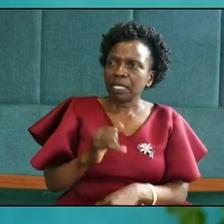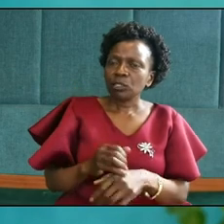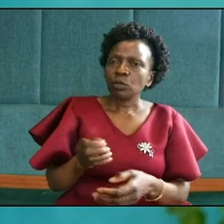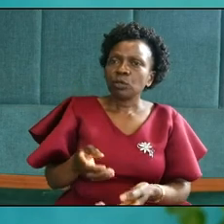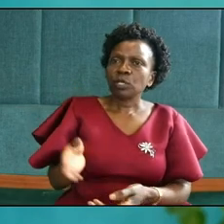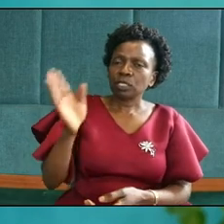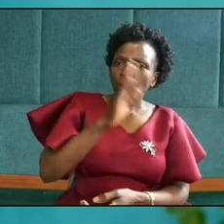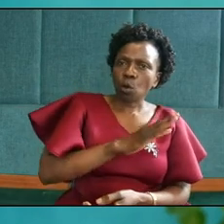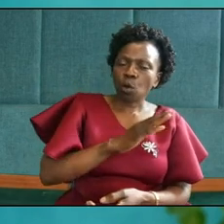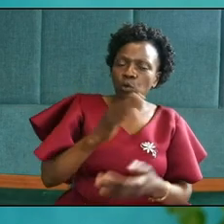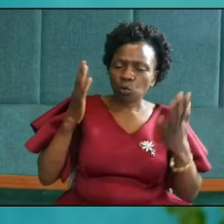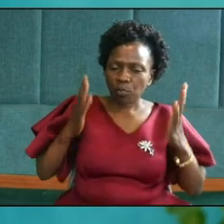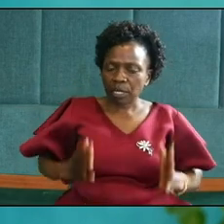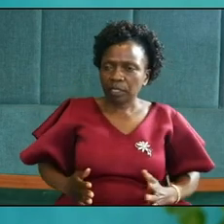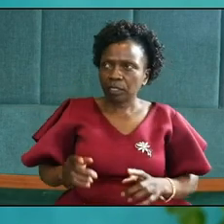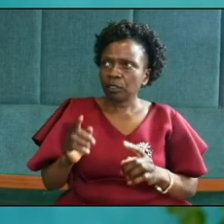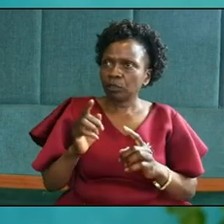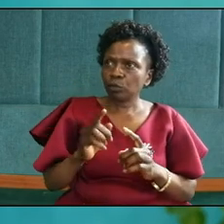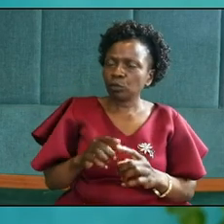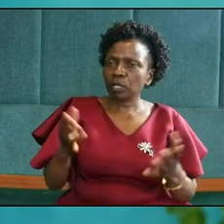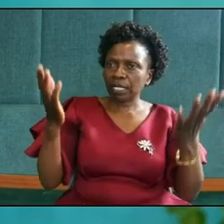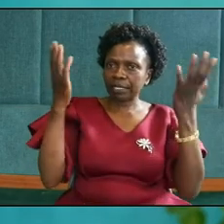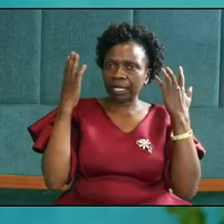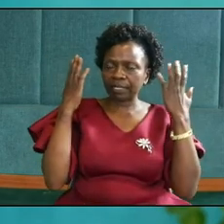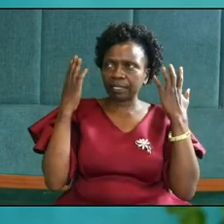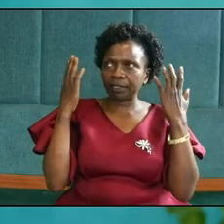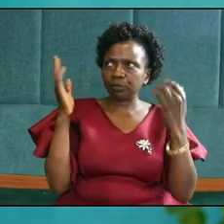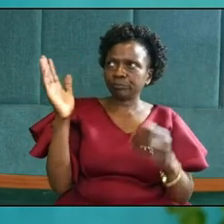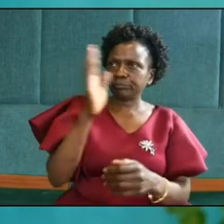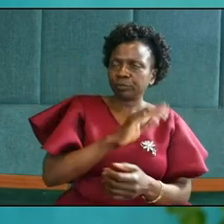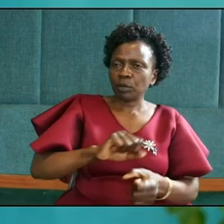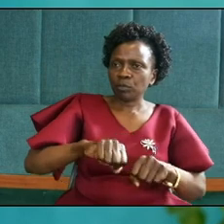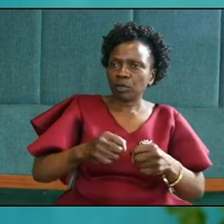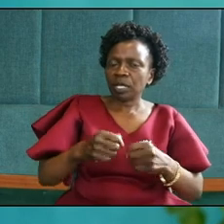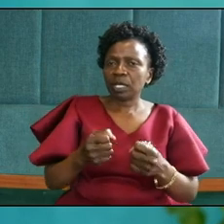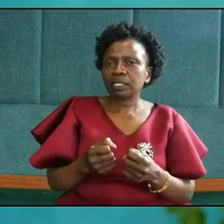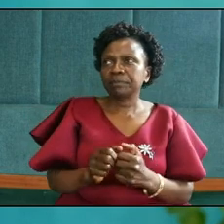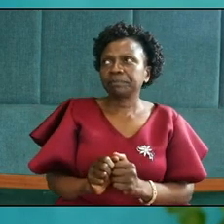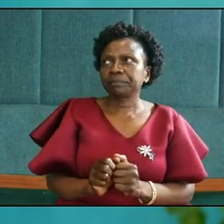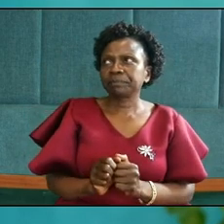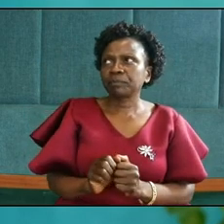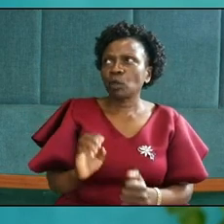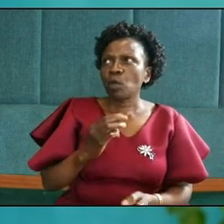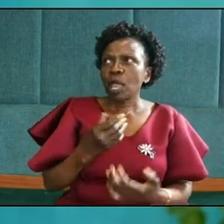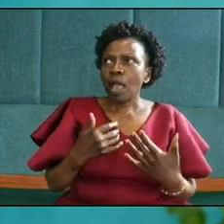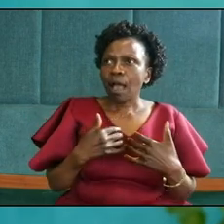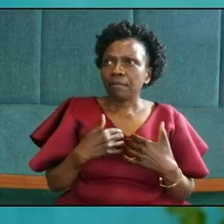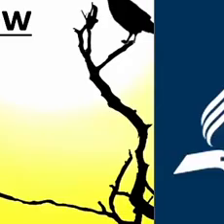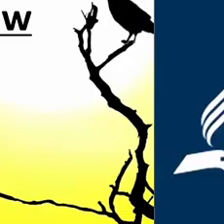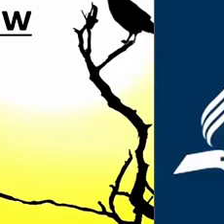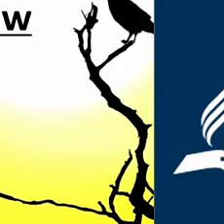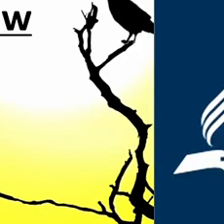restore humanity to wholeness for eternity, to restore brokenness. Look, we have the